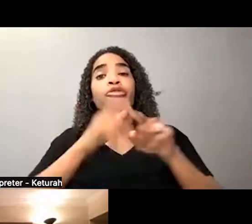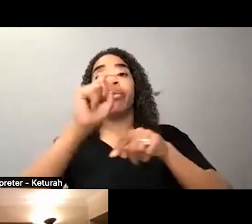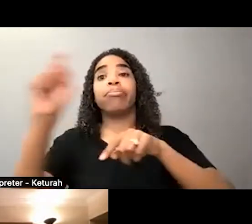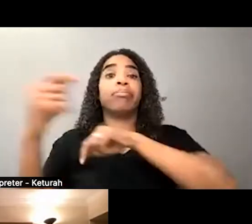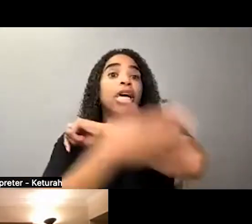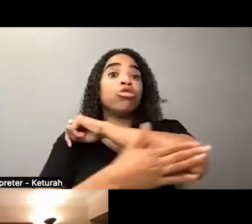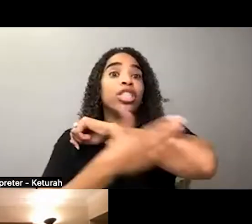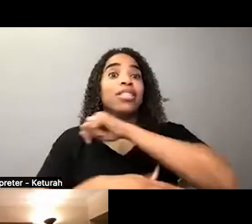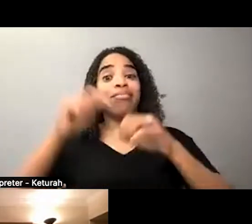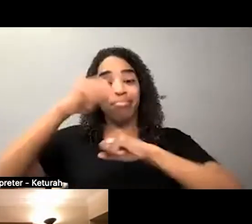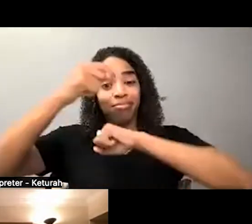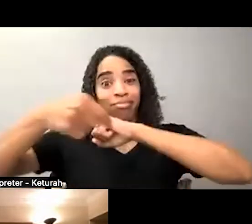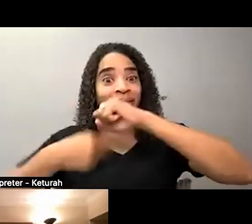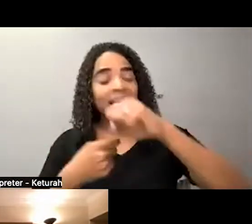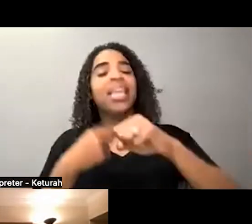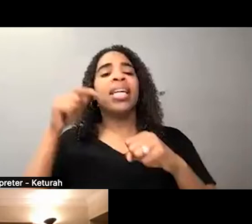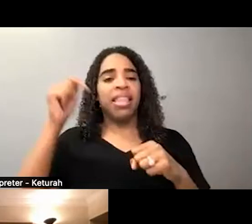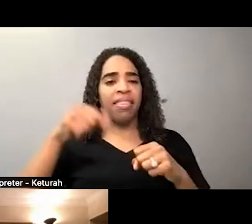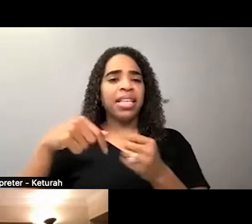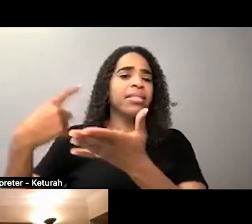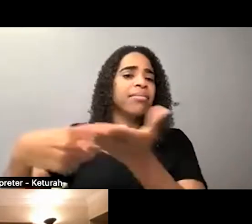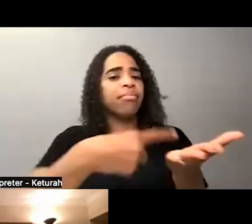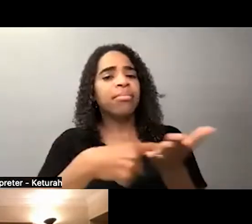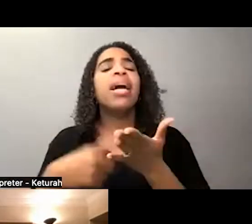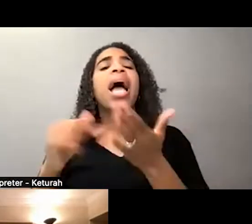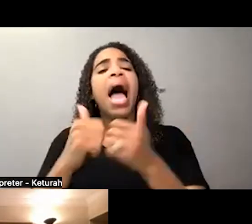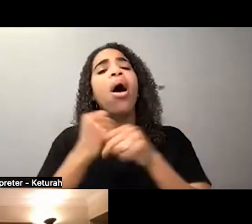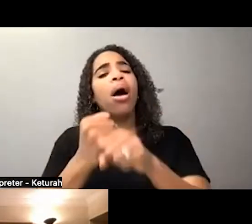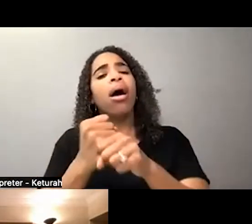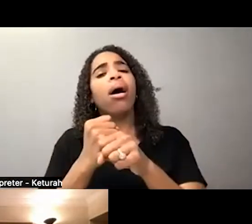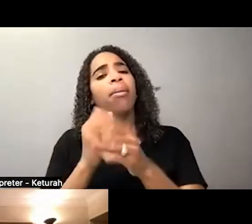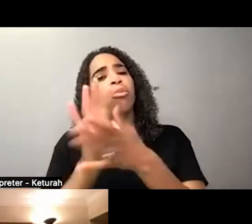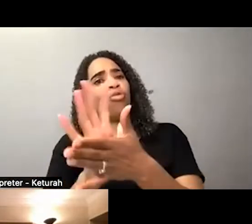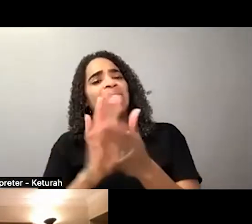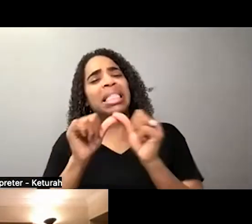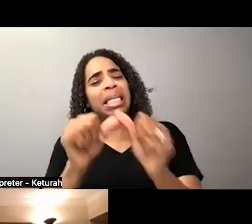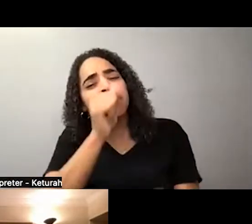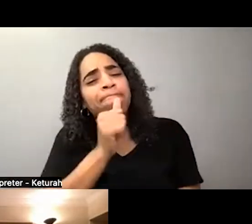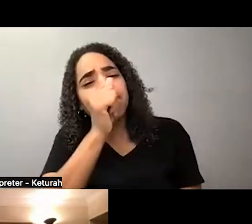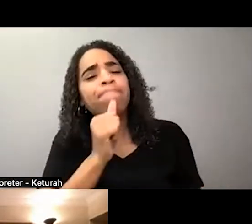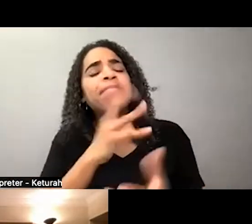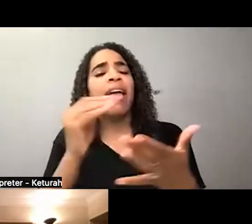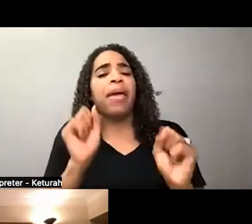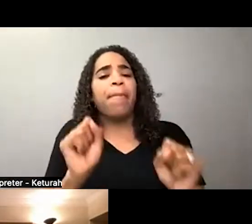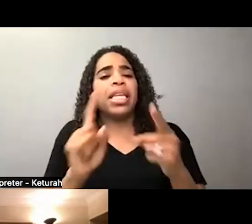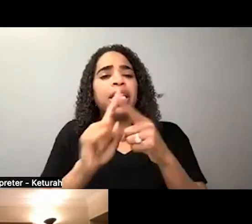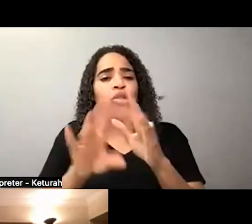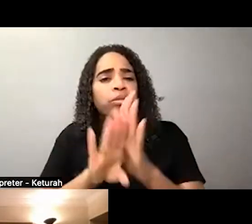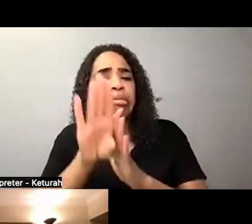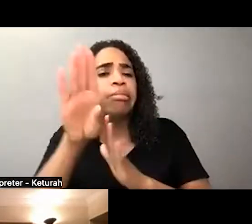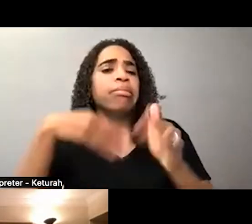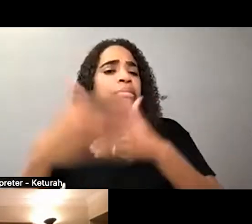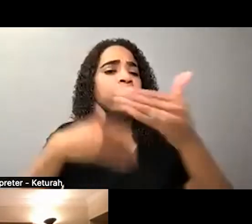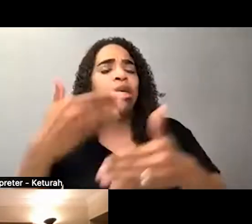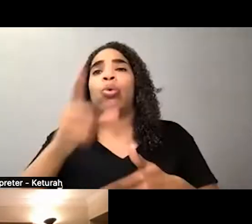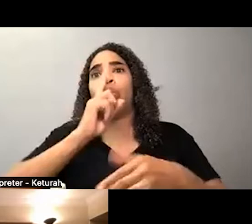globe, this event focuses on the ways and means by which filmmakers show their resilience and their ability to thrive as they negotiate the most difficult